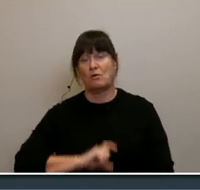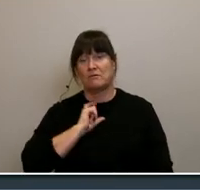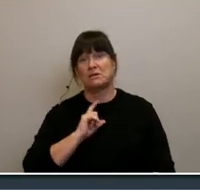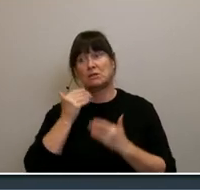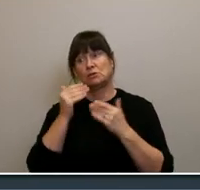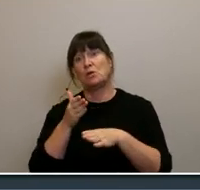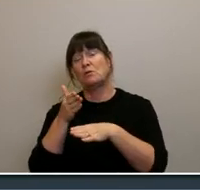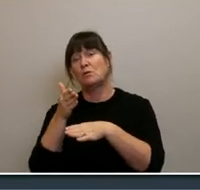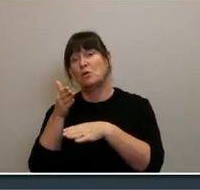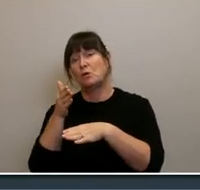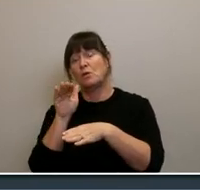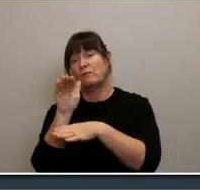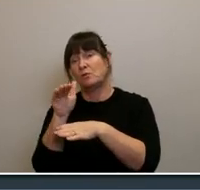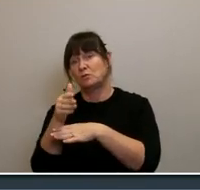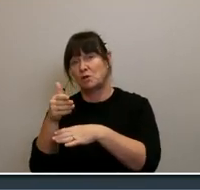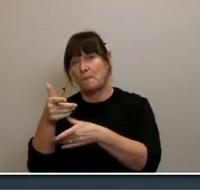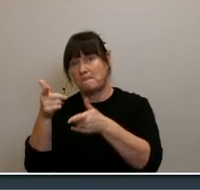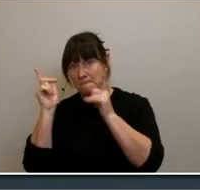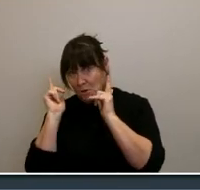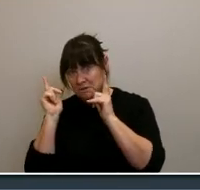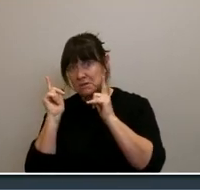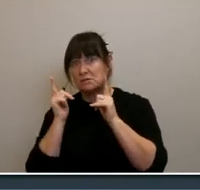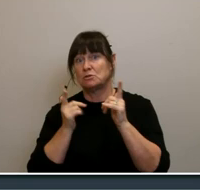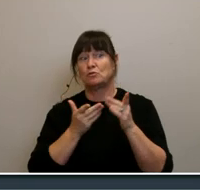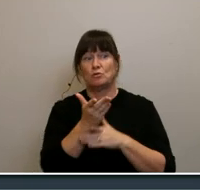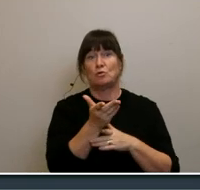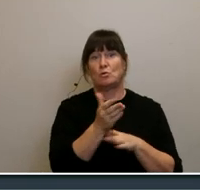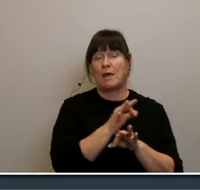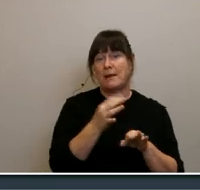employers, unpaid community work and after-school activities.